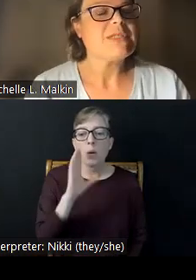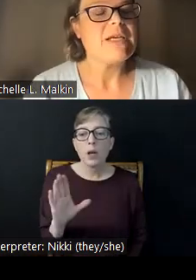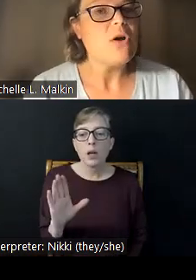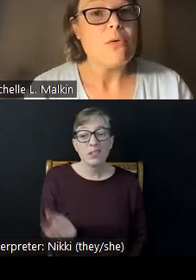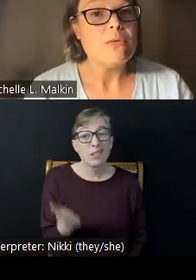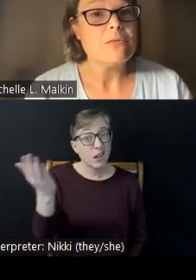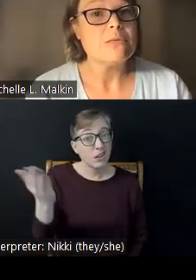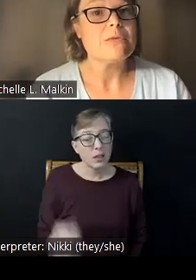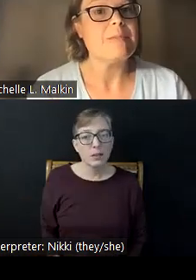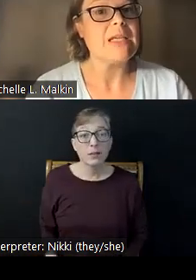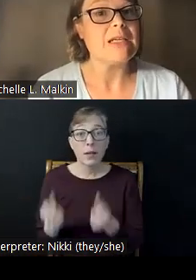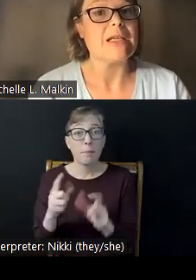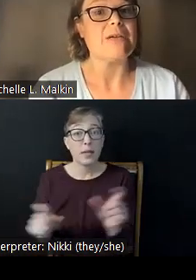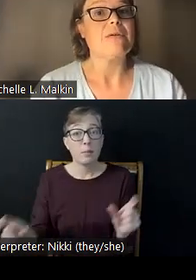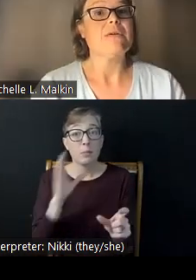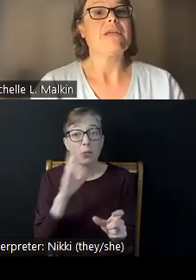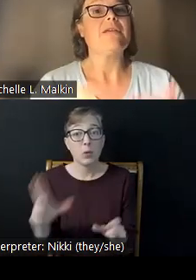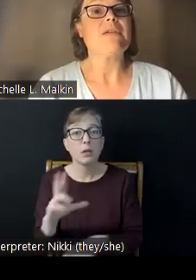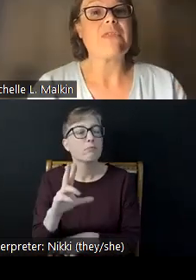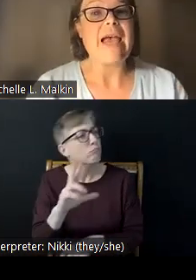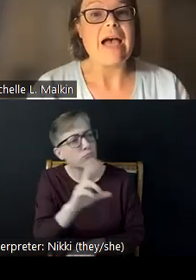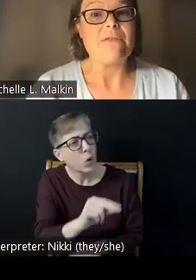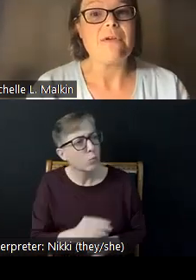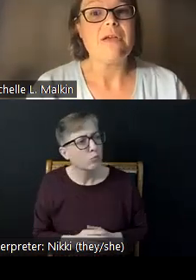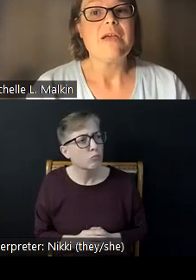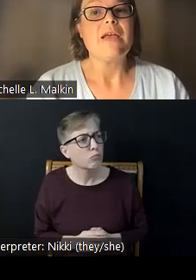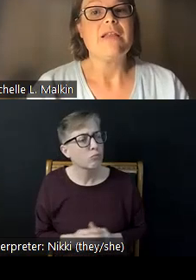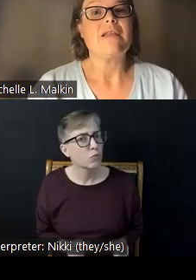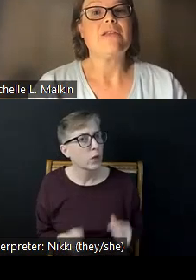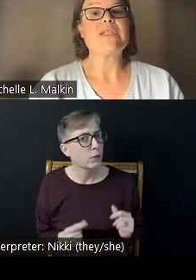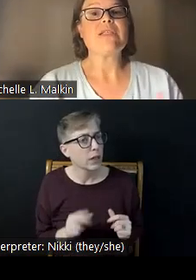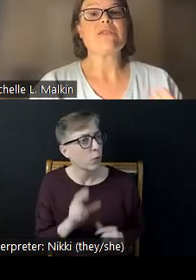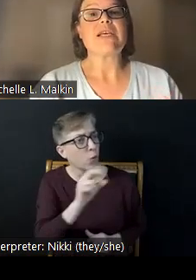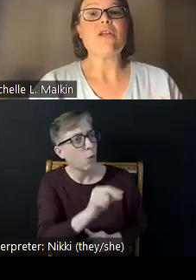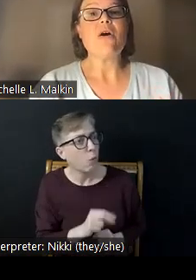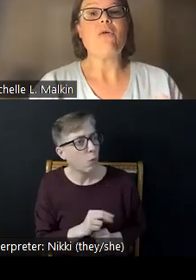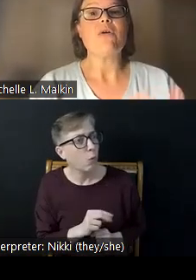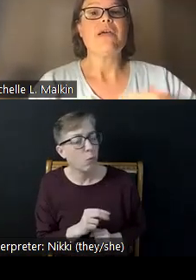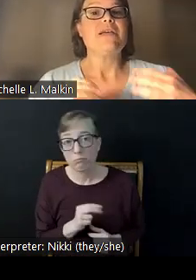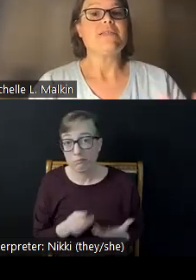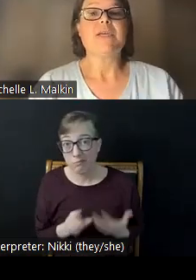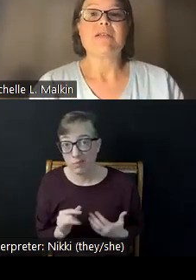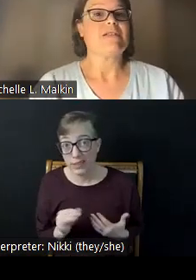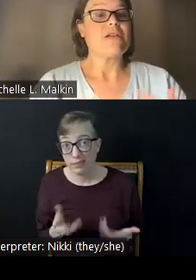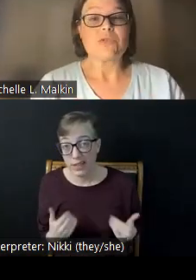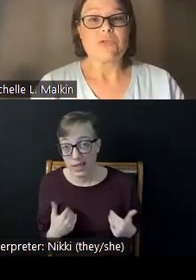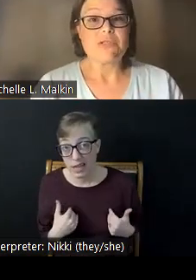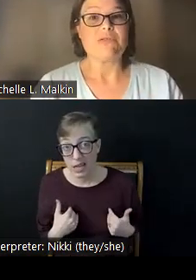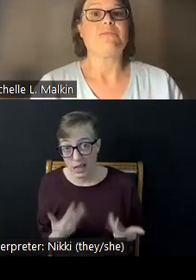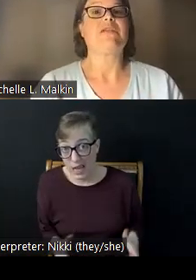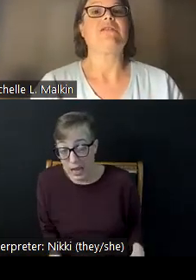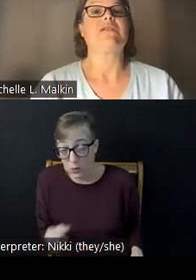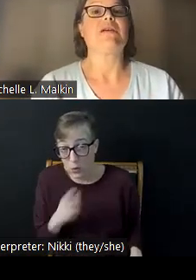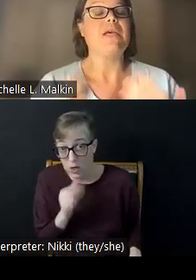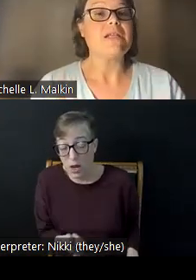people will say no immediately, even if they have. And the reason they'll say no is because they don't trust